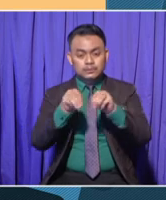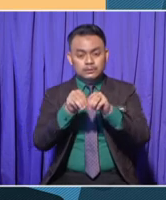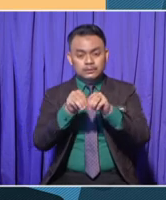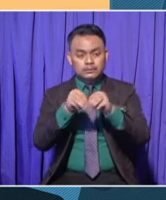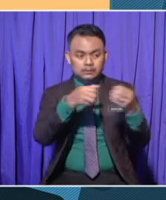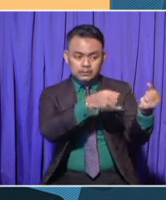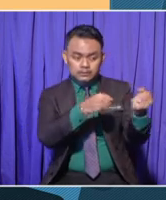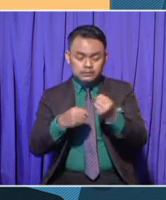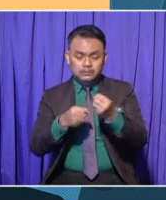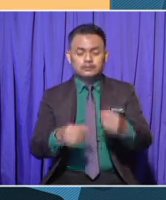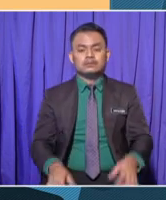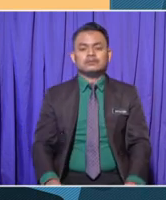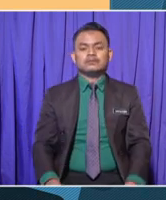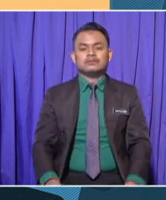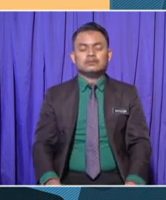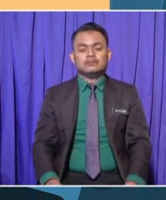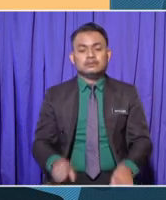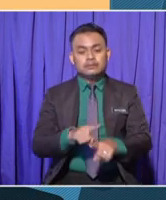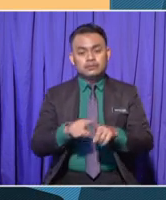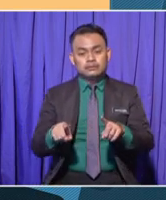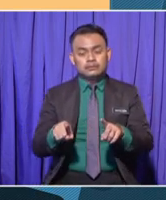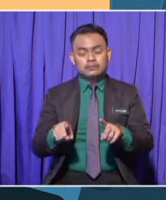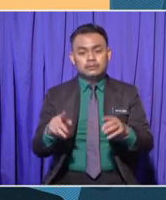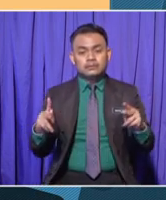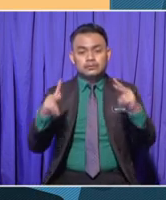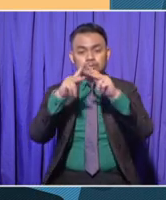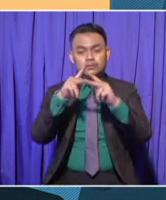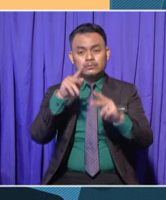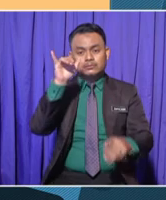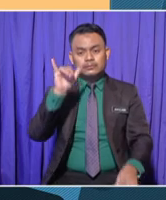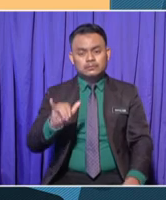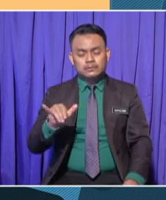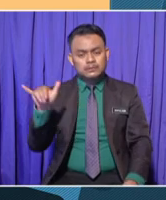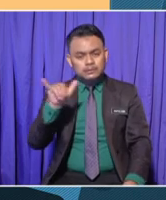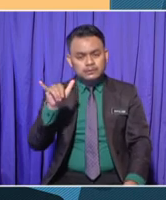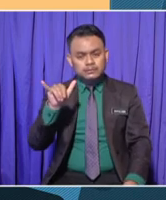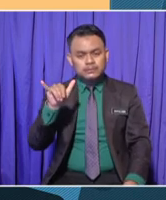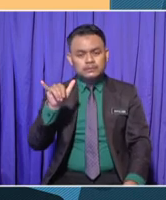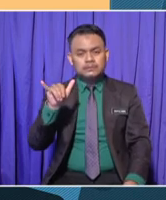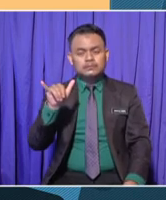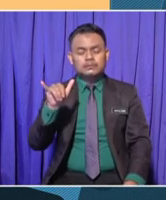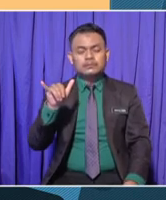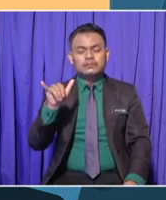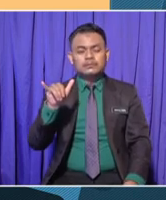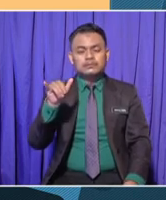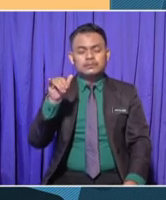Same poles will cause the magnets to repel each